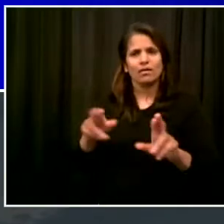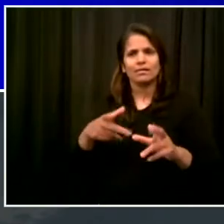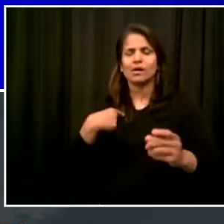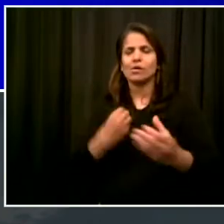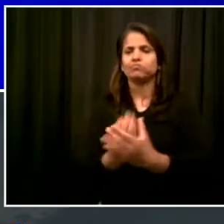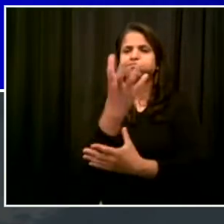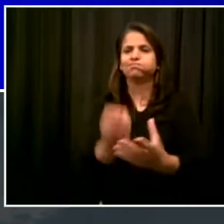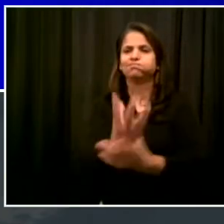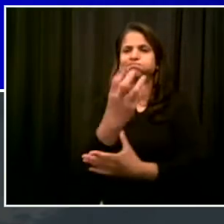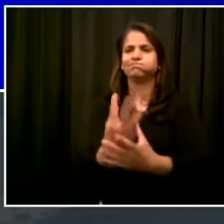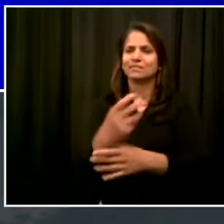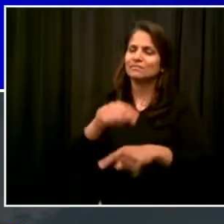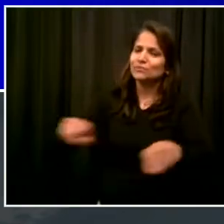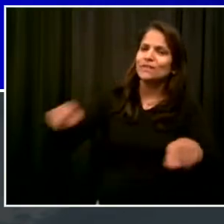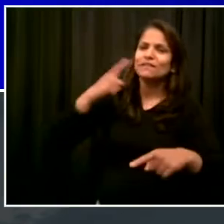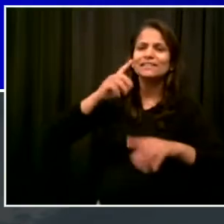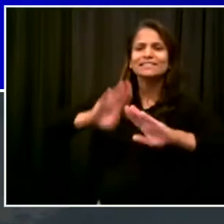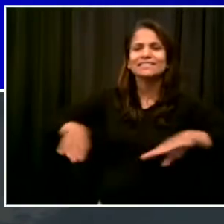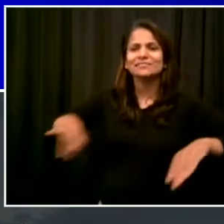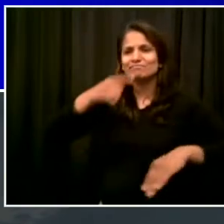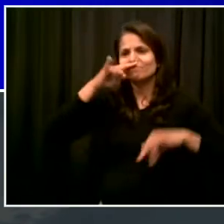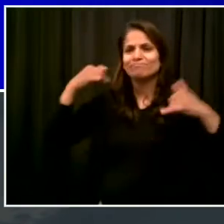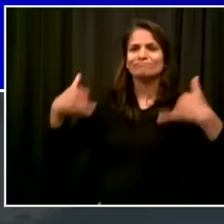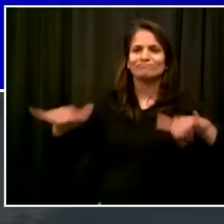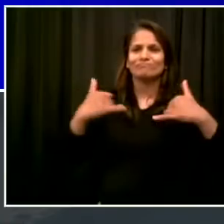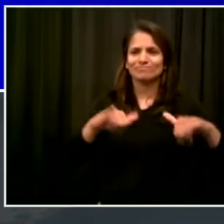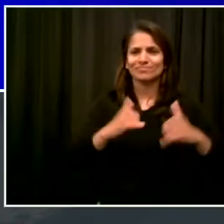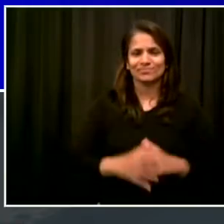being activated near you as part of this initiative, go to